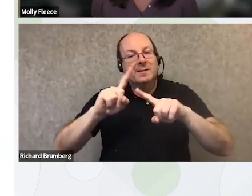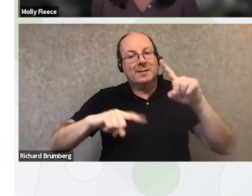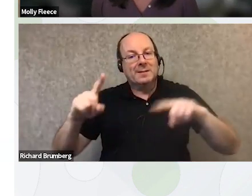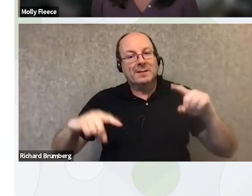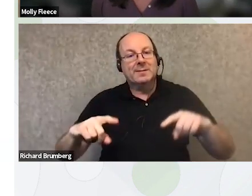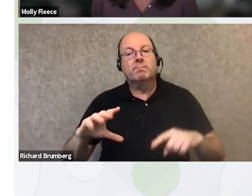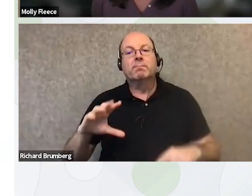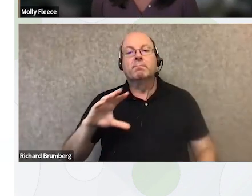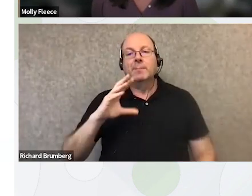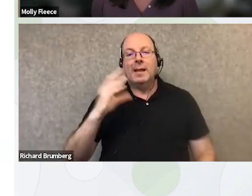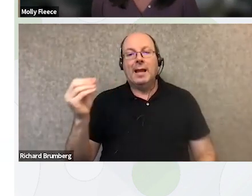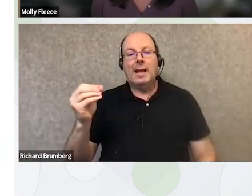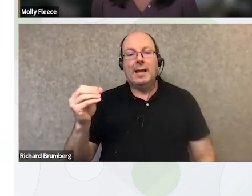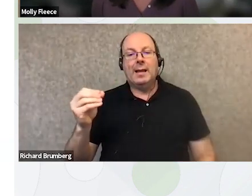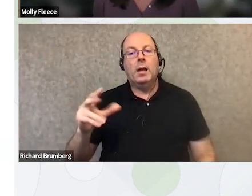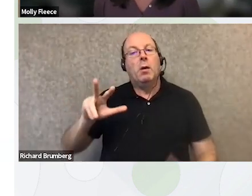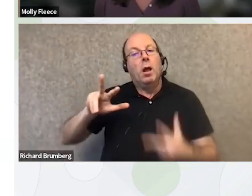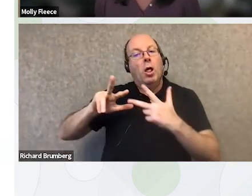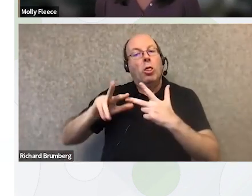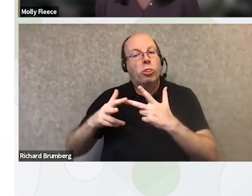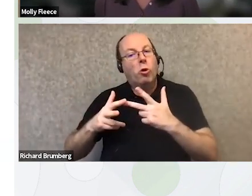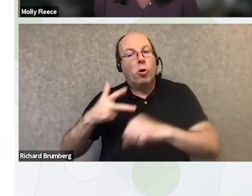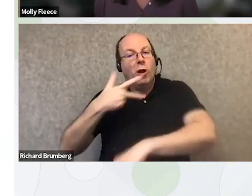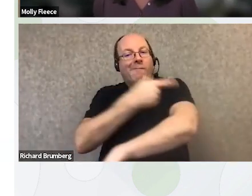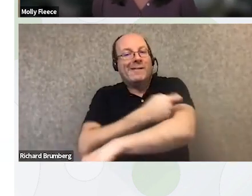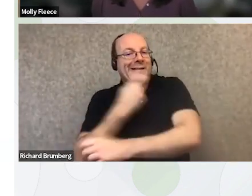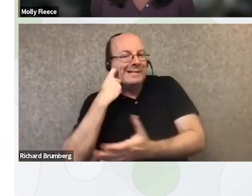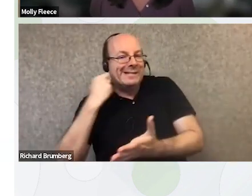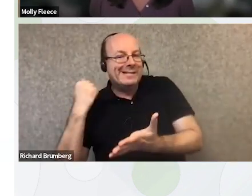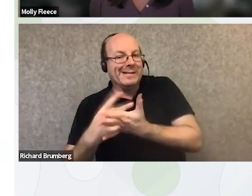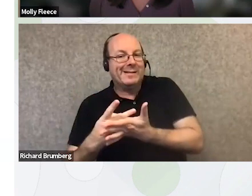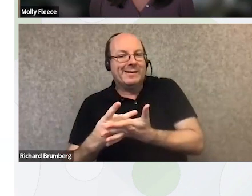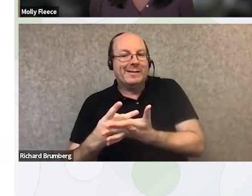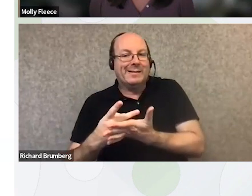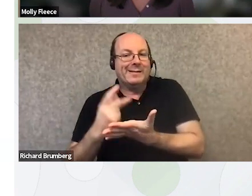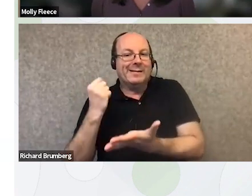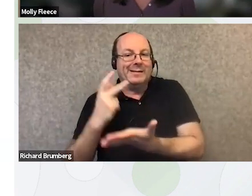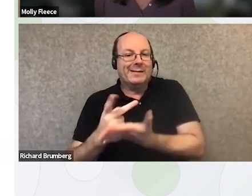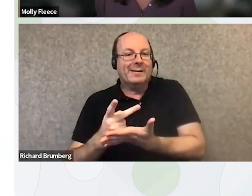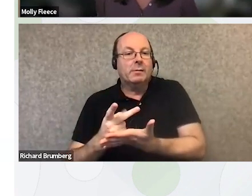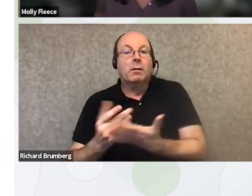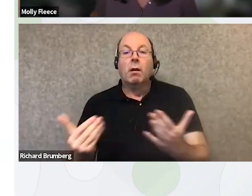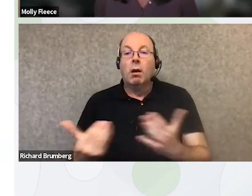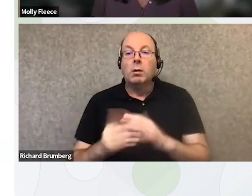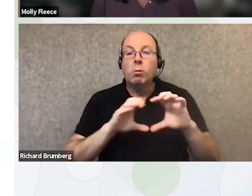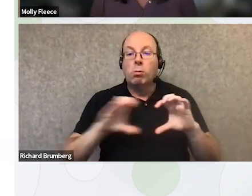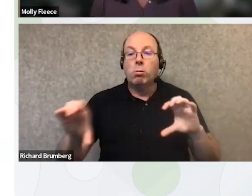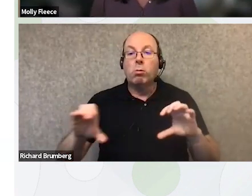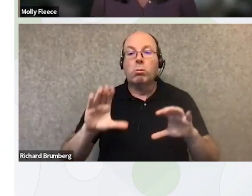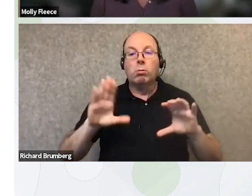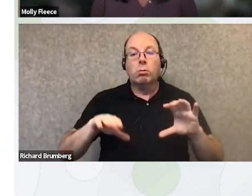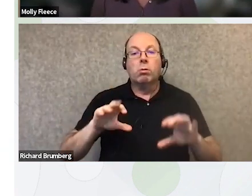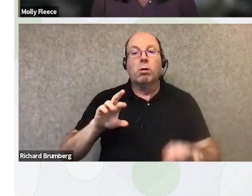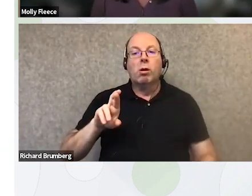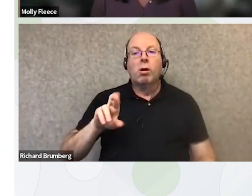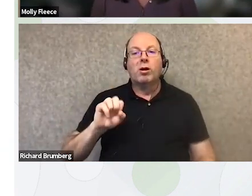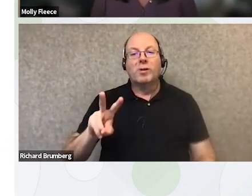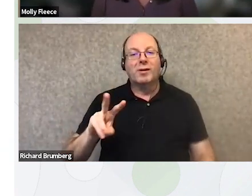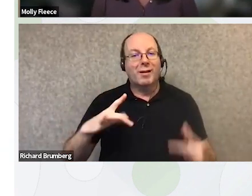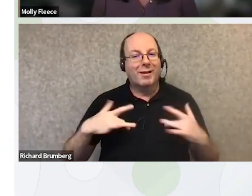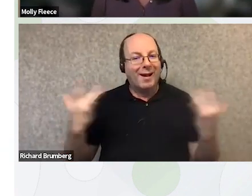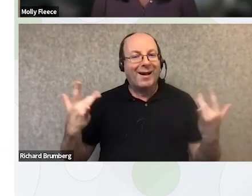new 3rd vaccine that was just approved, and then this whole new section of RSV at the bottom, which is just very